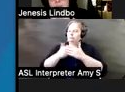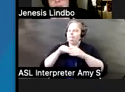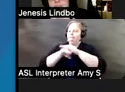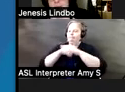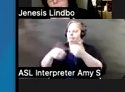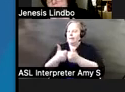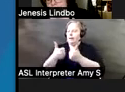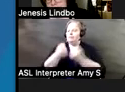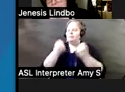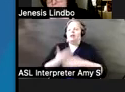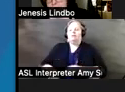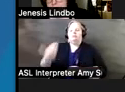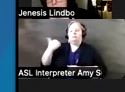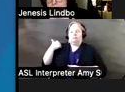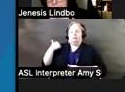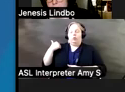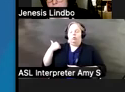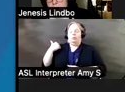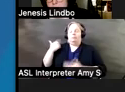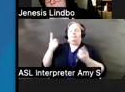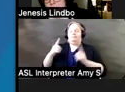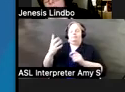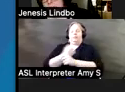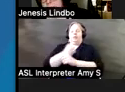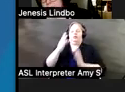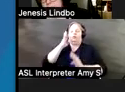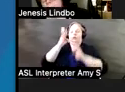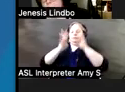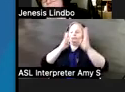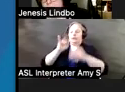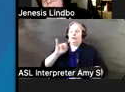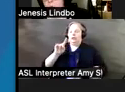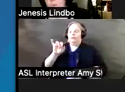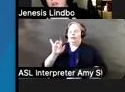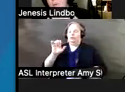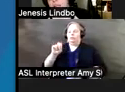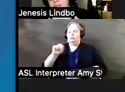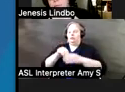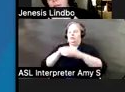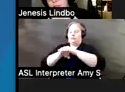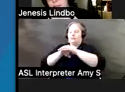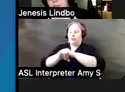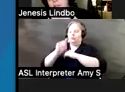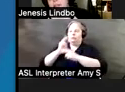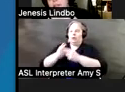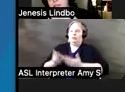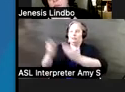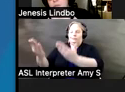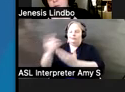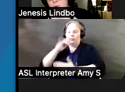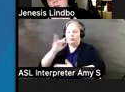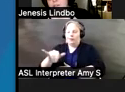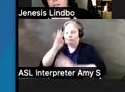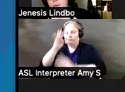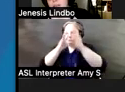were previously winners for the Innovation in Accessibility, or were nominated for Innovation in